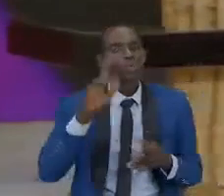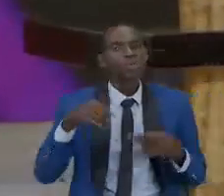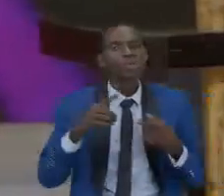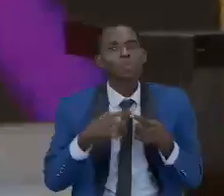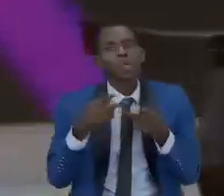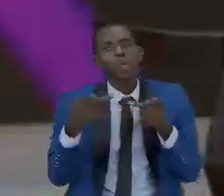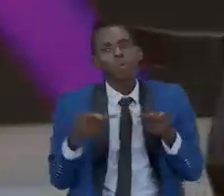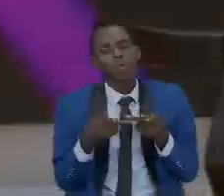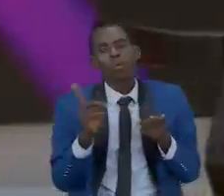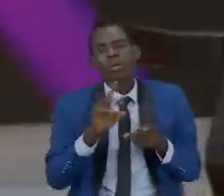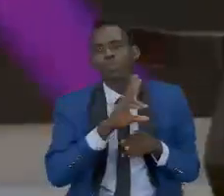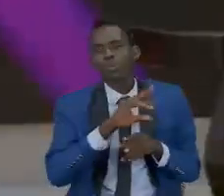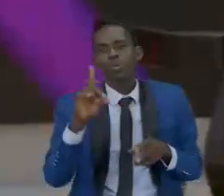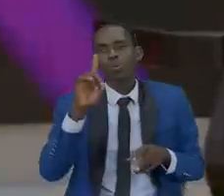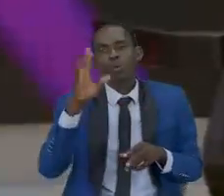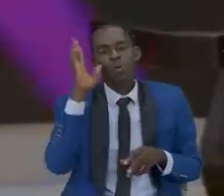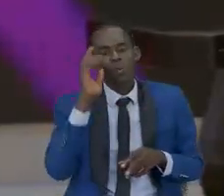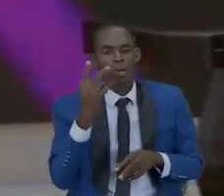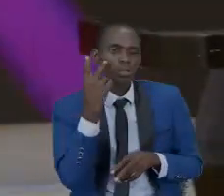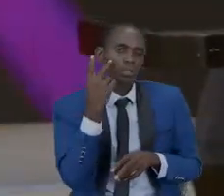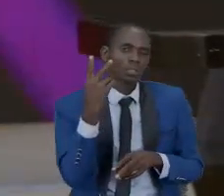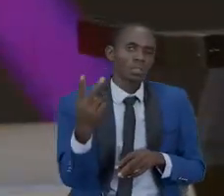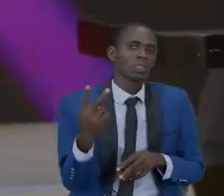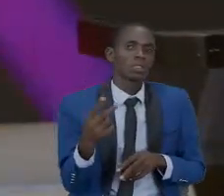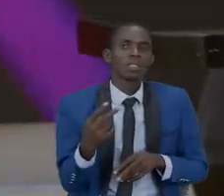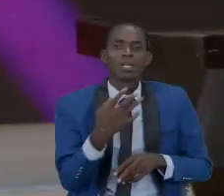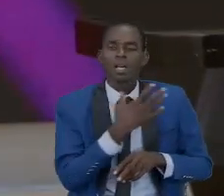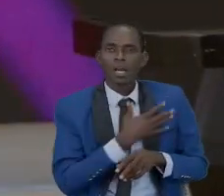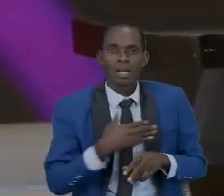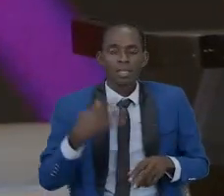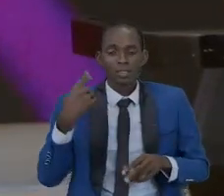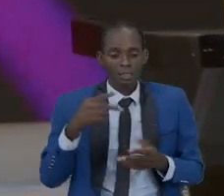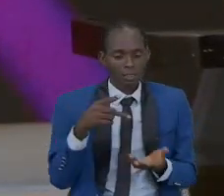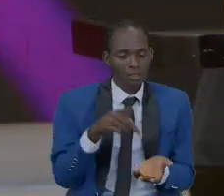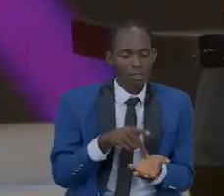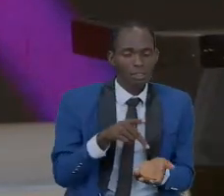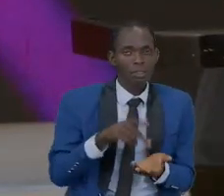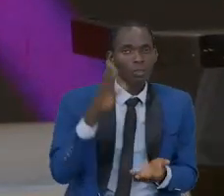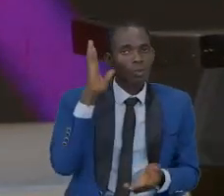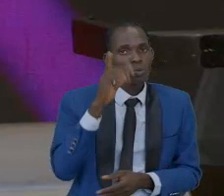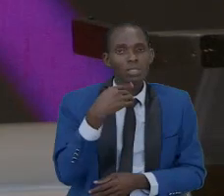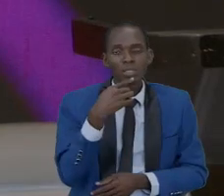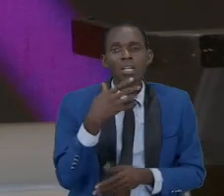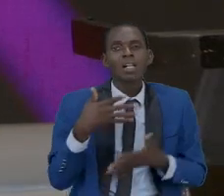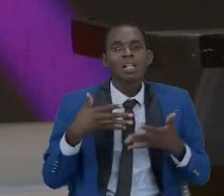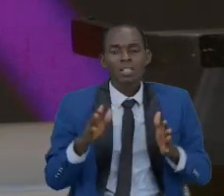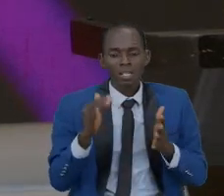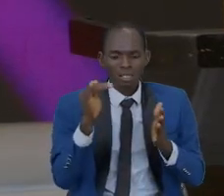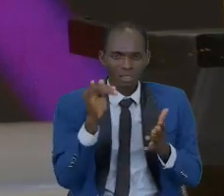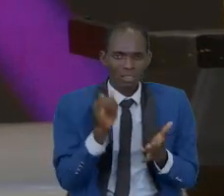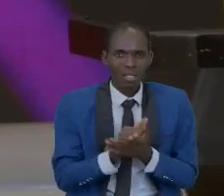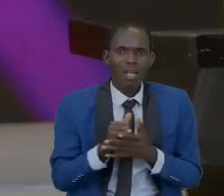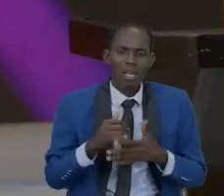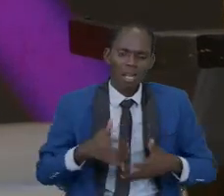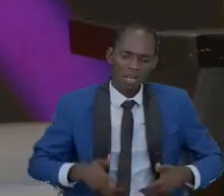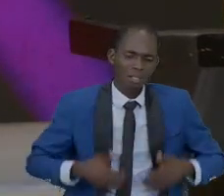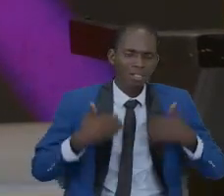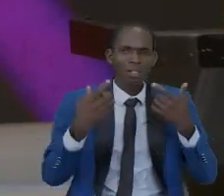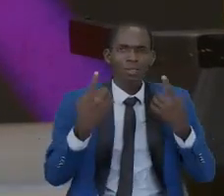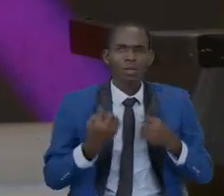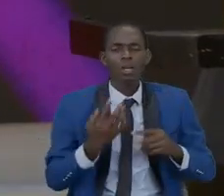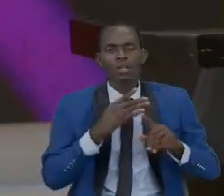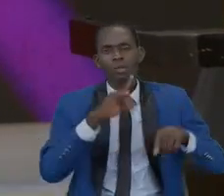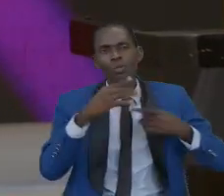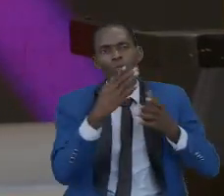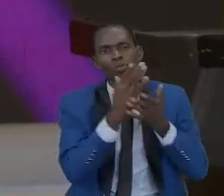nobody will see and the psychologist might tell you let that anger come and then go somewhere